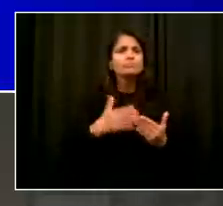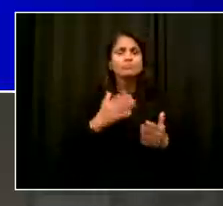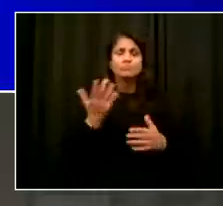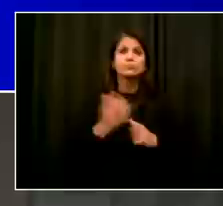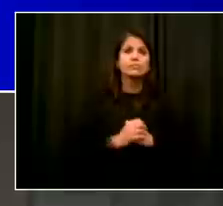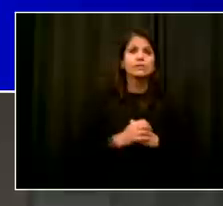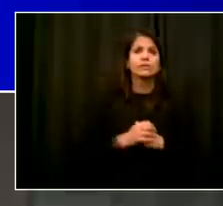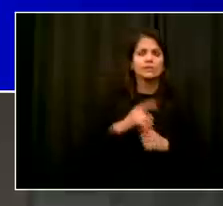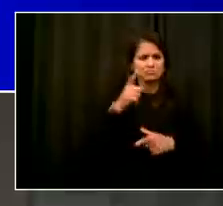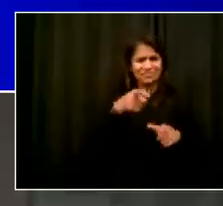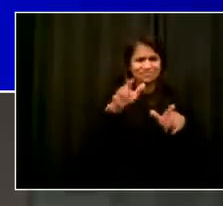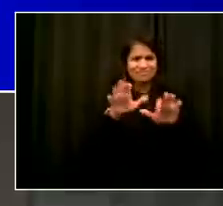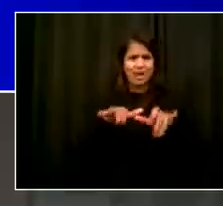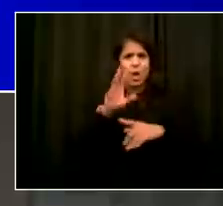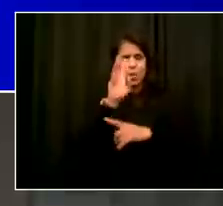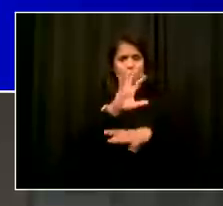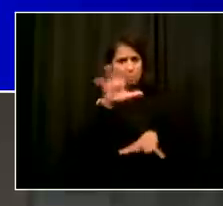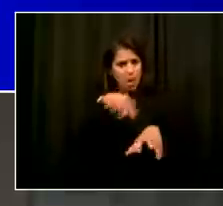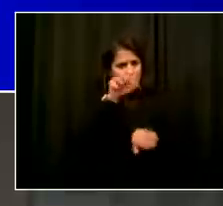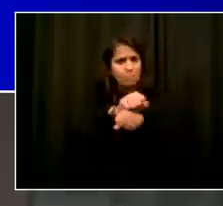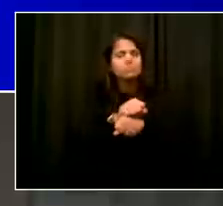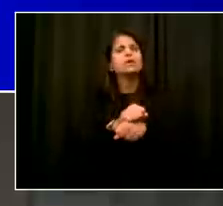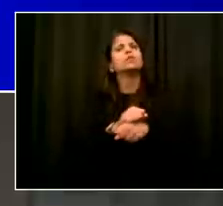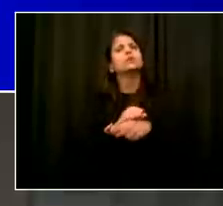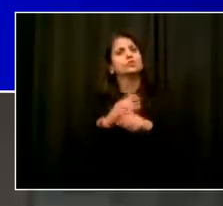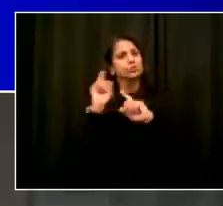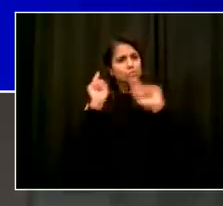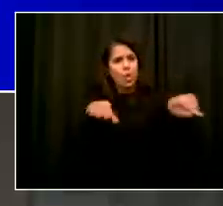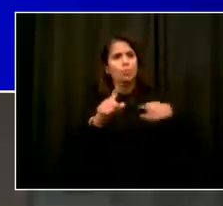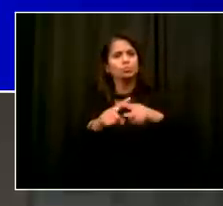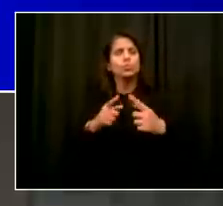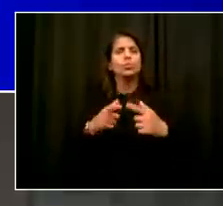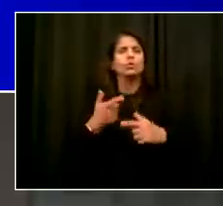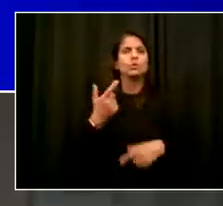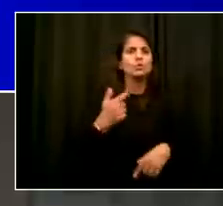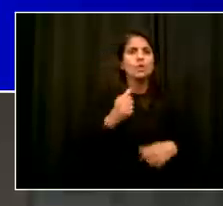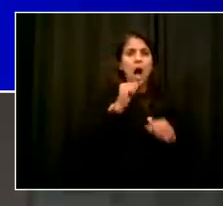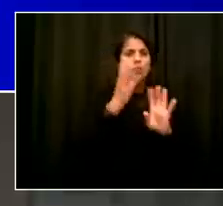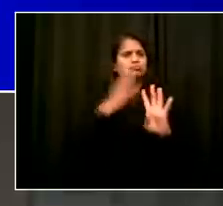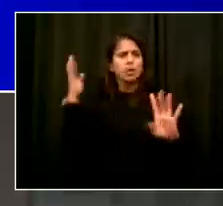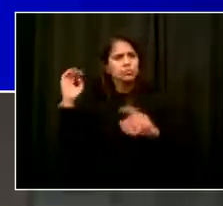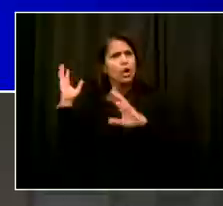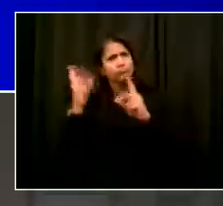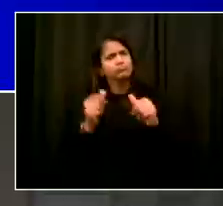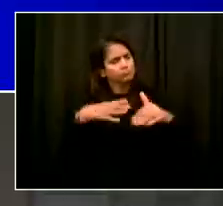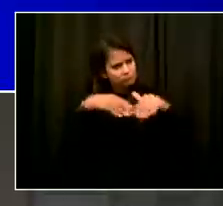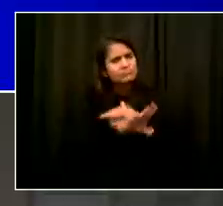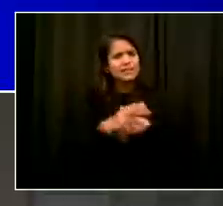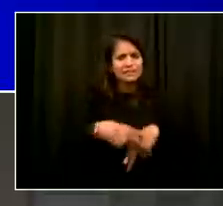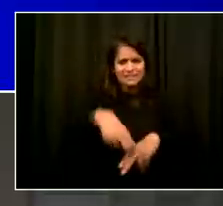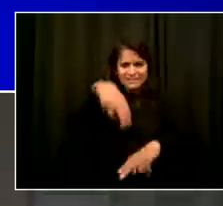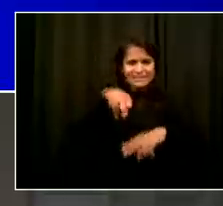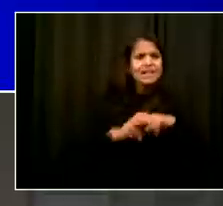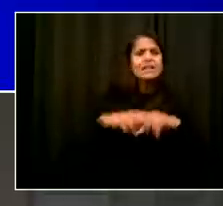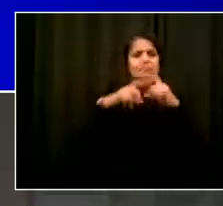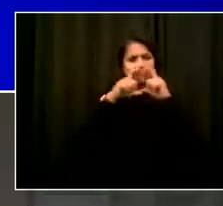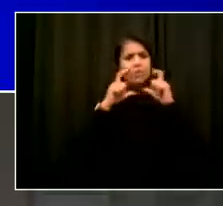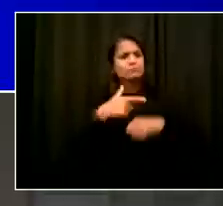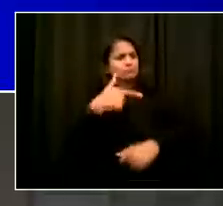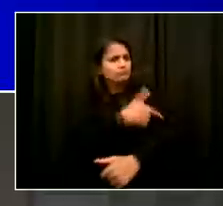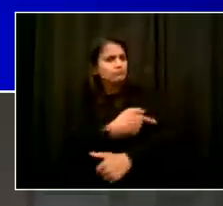very much everyone to come out at this critical juncture so that we don't move from critical shortage to dangerous